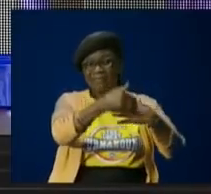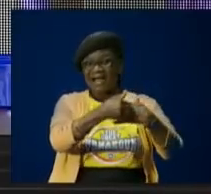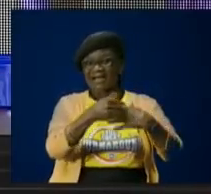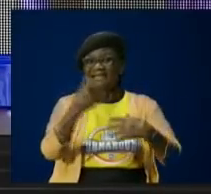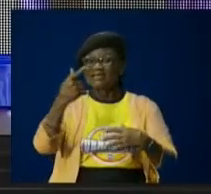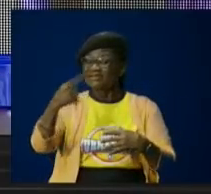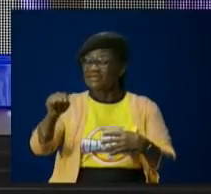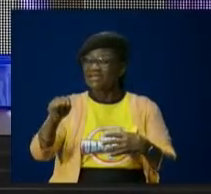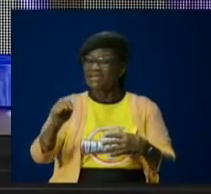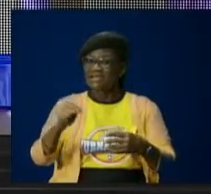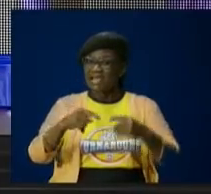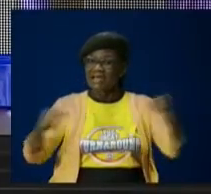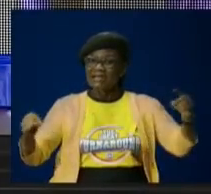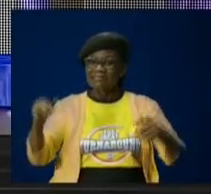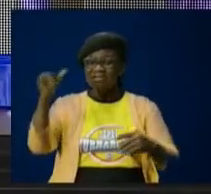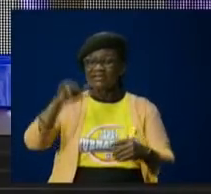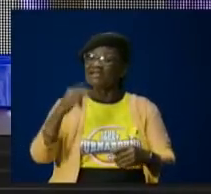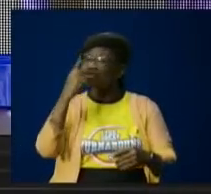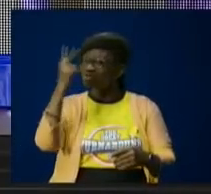more.